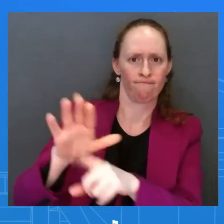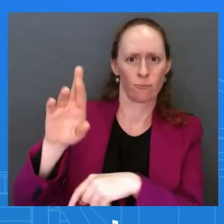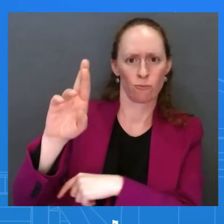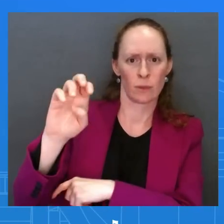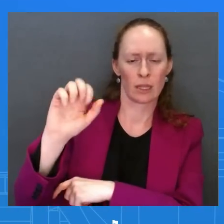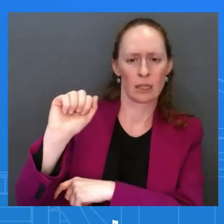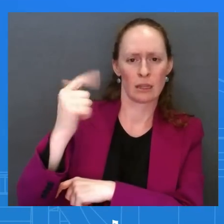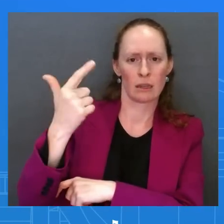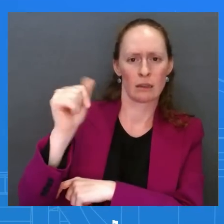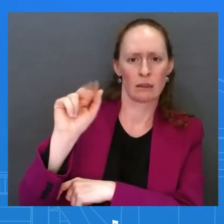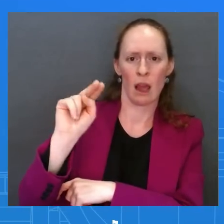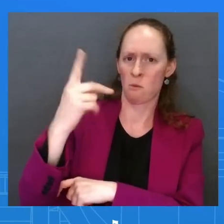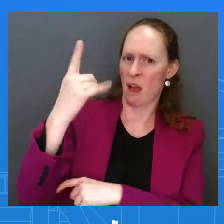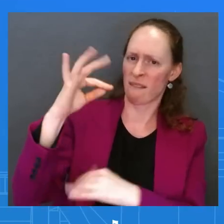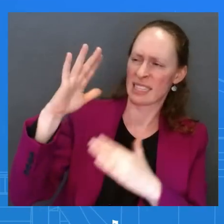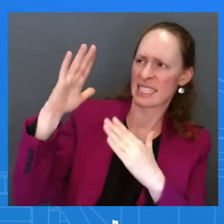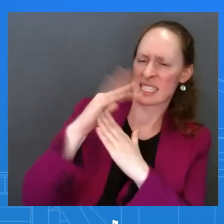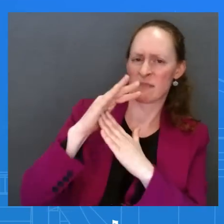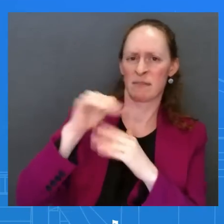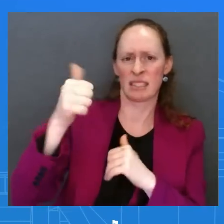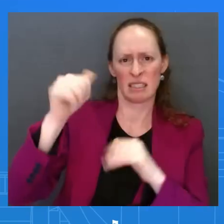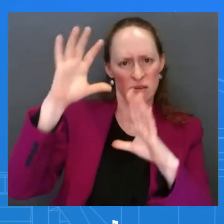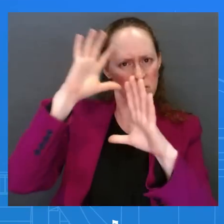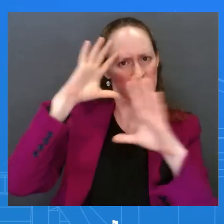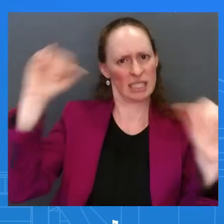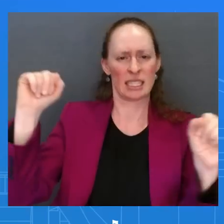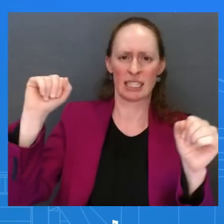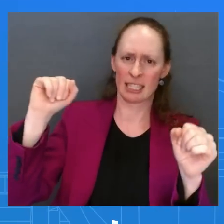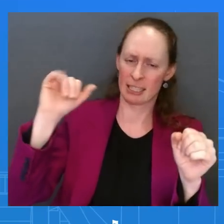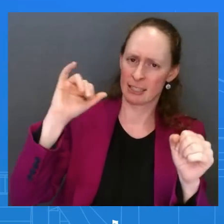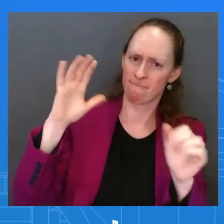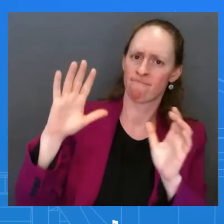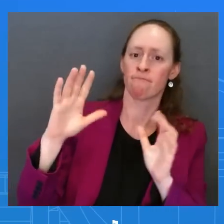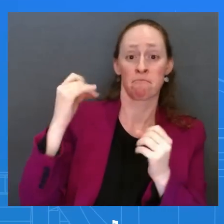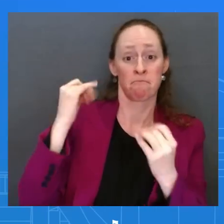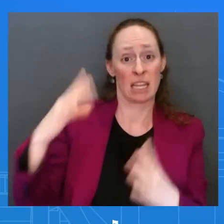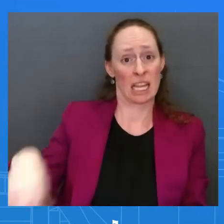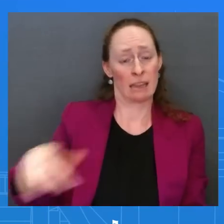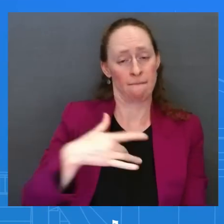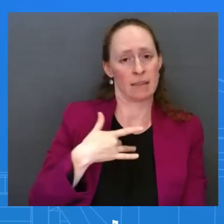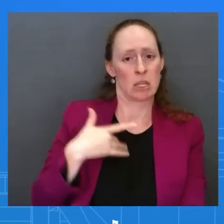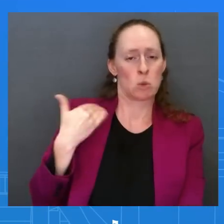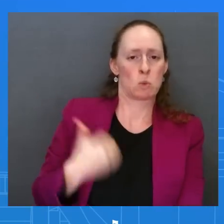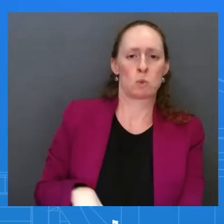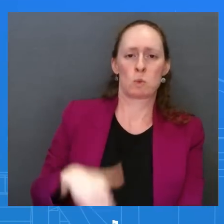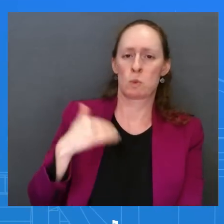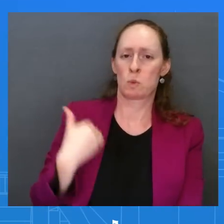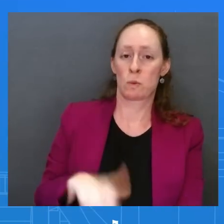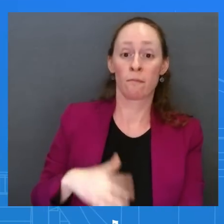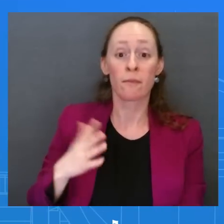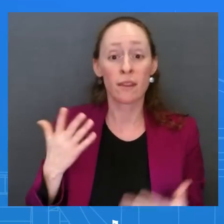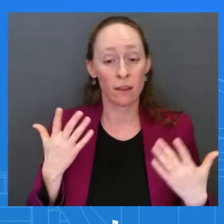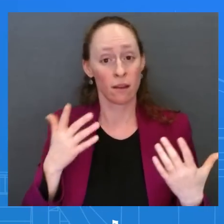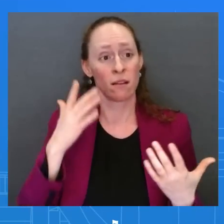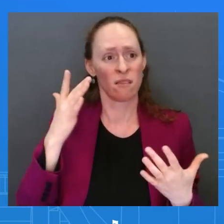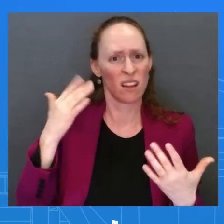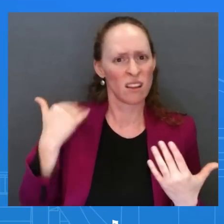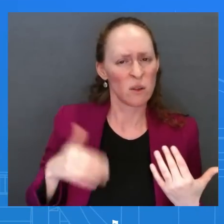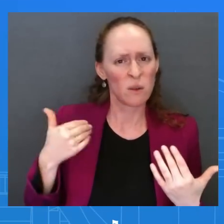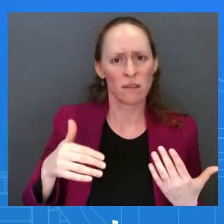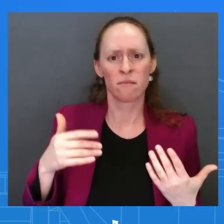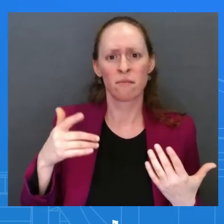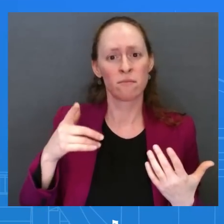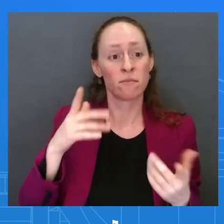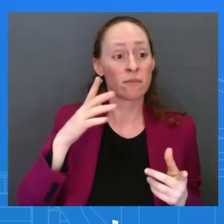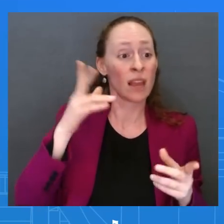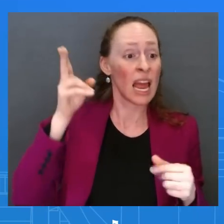sure the president doesn't, but you know, many people believe that Ronald Reagan's record, his economic record, propelled the country to prosperity, born in America,